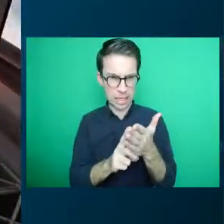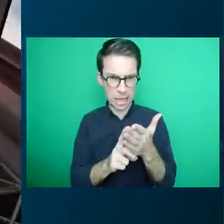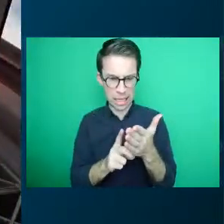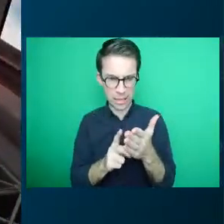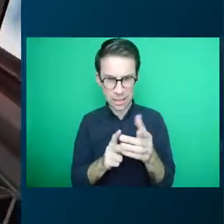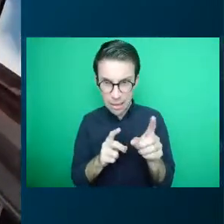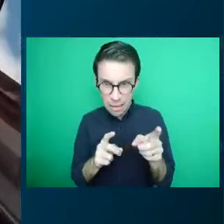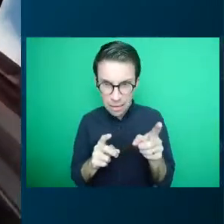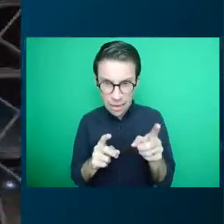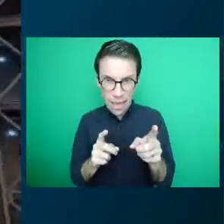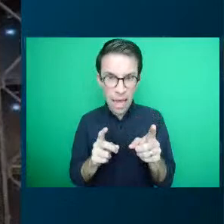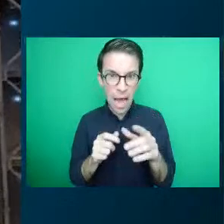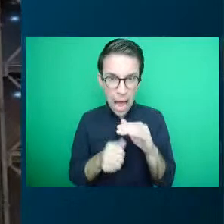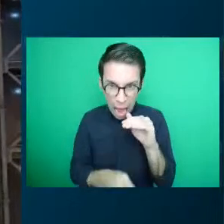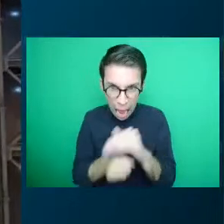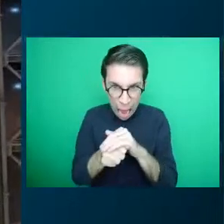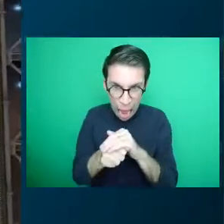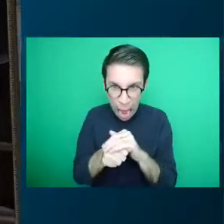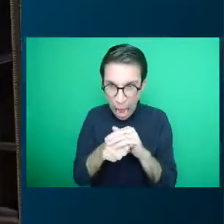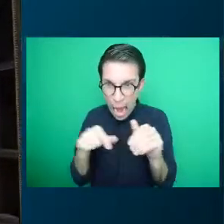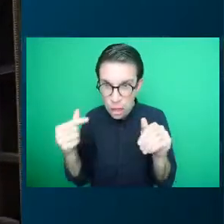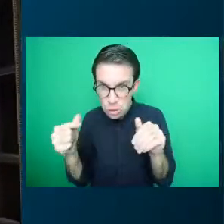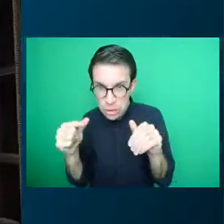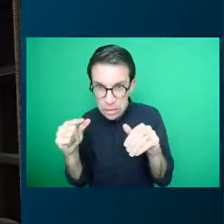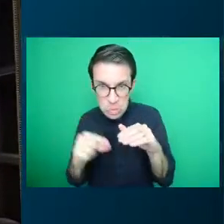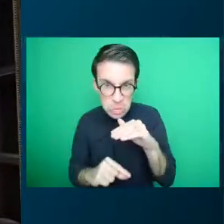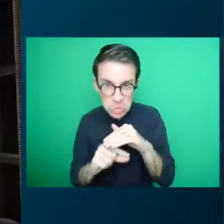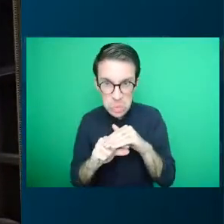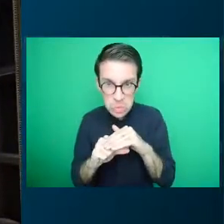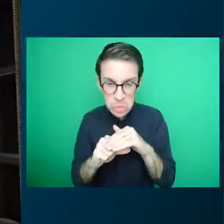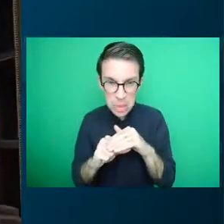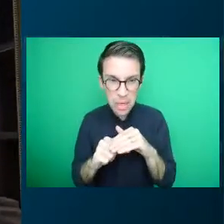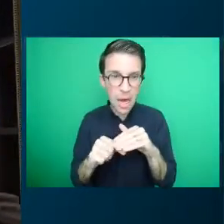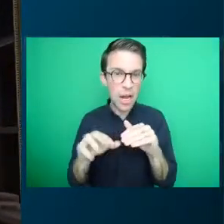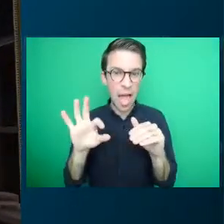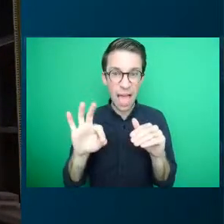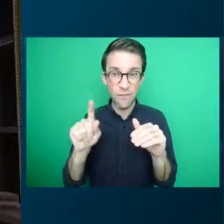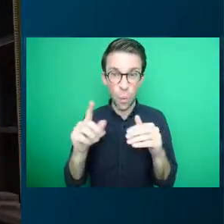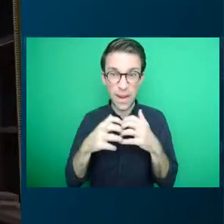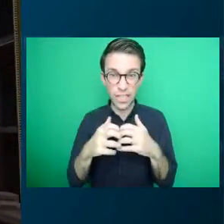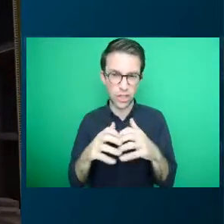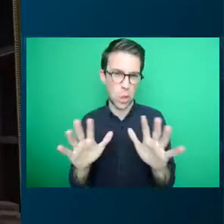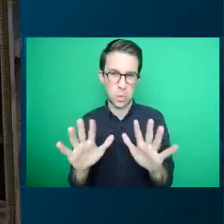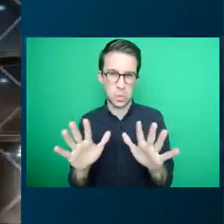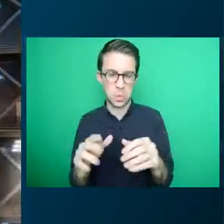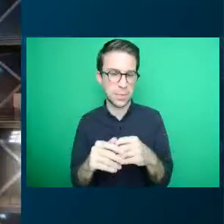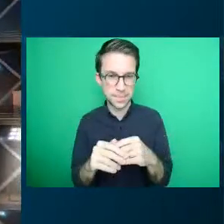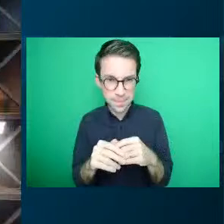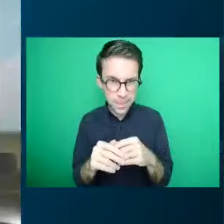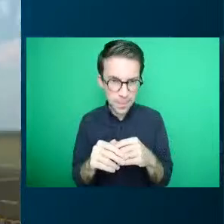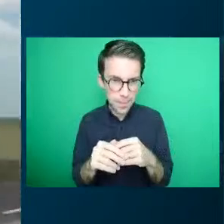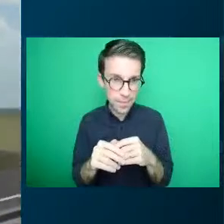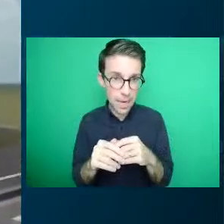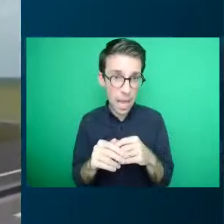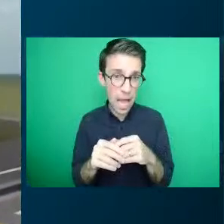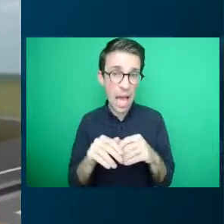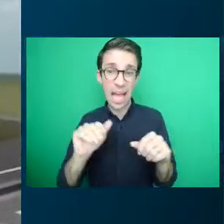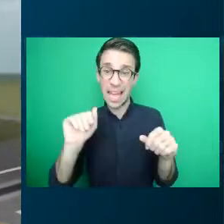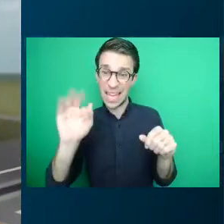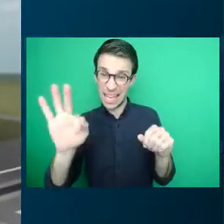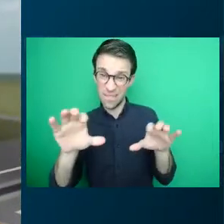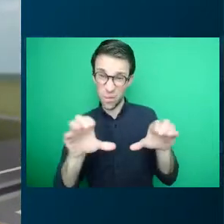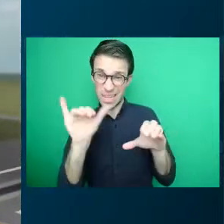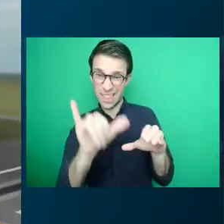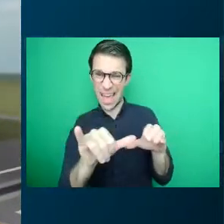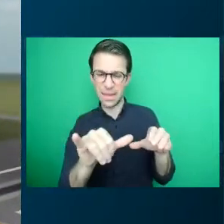under the Saturn V engine bell. So F1 engine bell. So that's not going to work. And even if we did this, I still feel